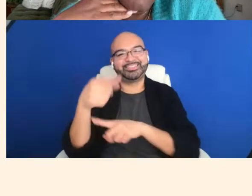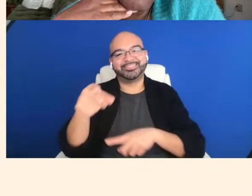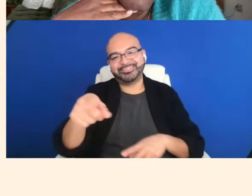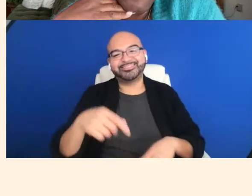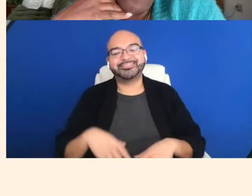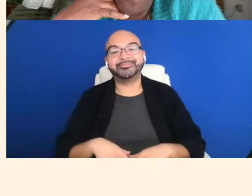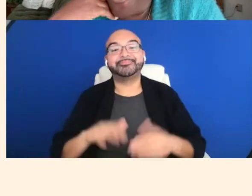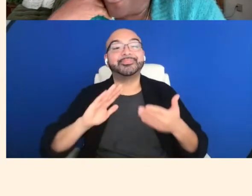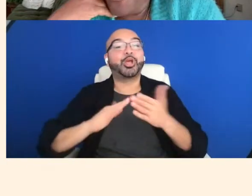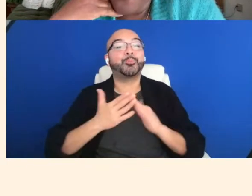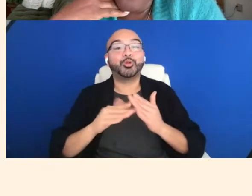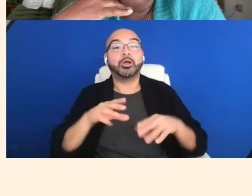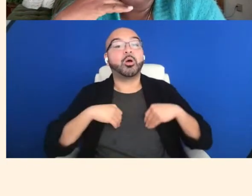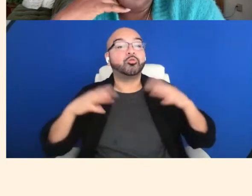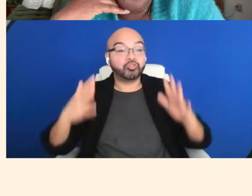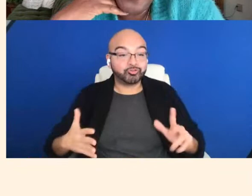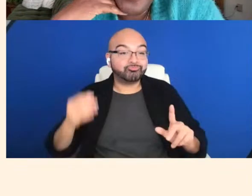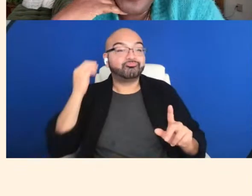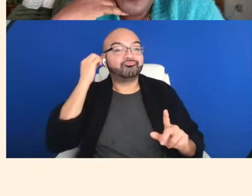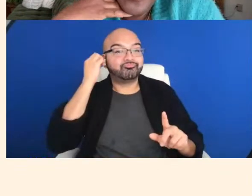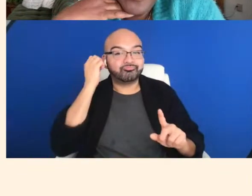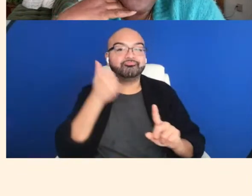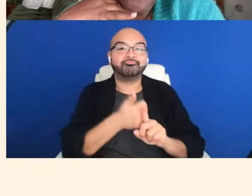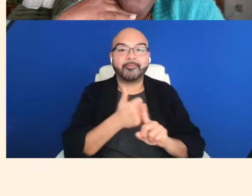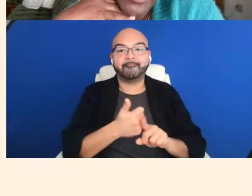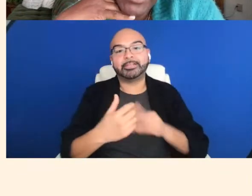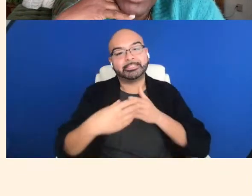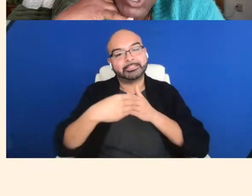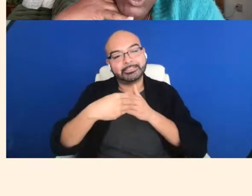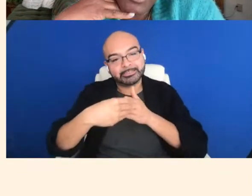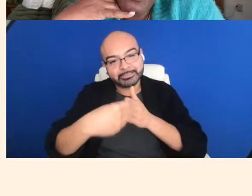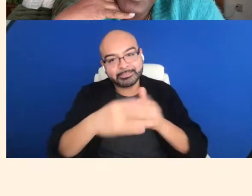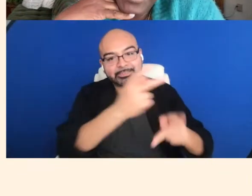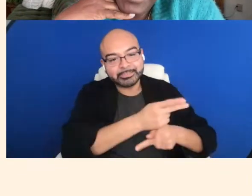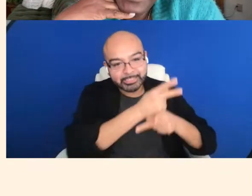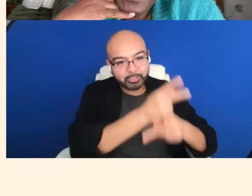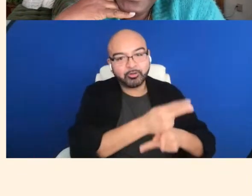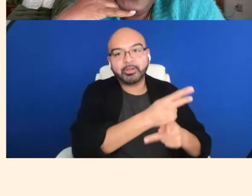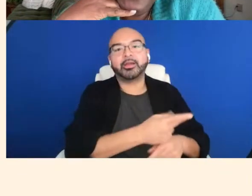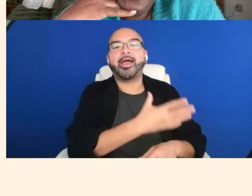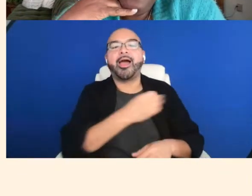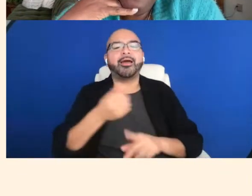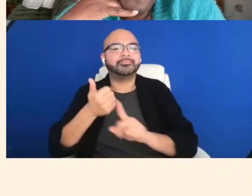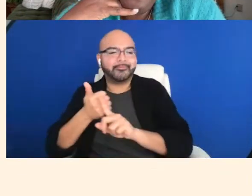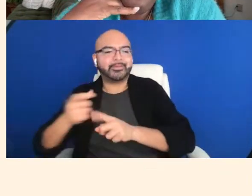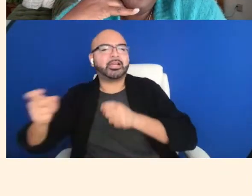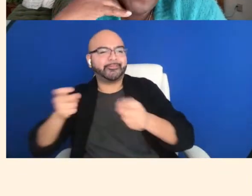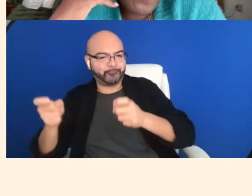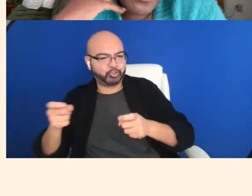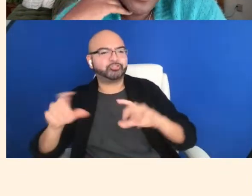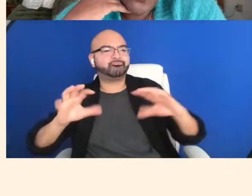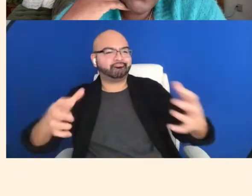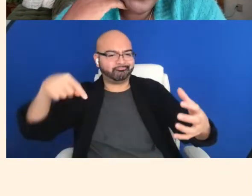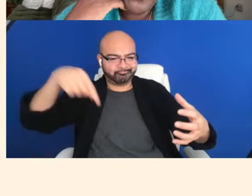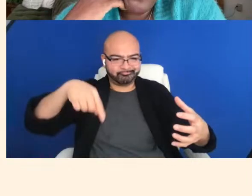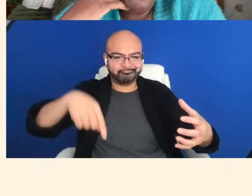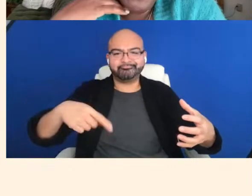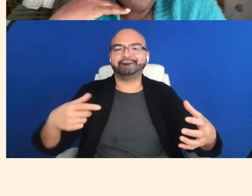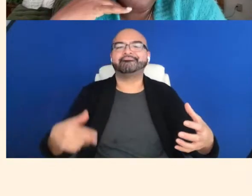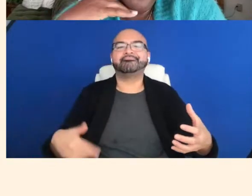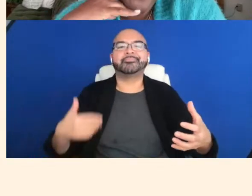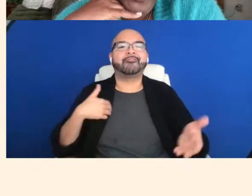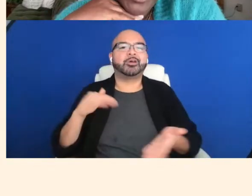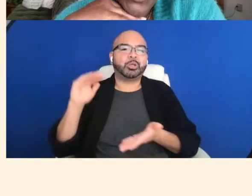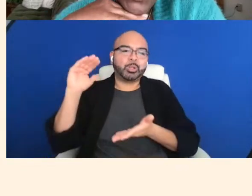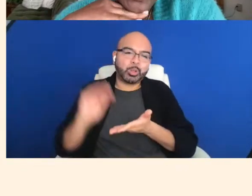community owners are our steering and governance arm. And there's a very low threshold to